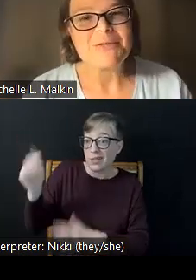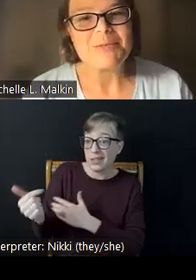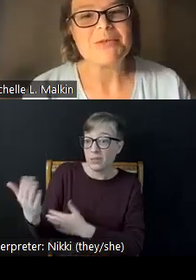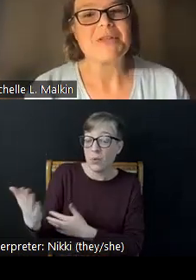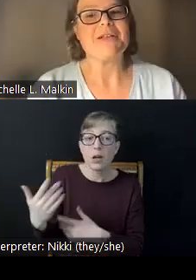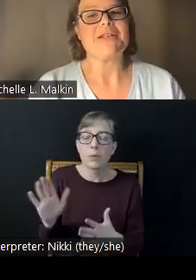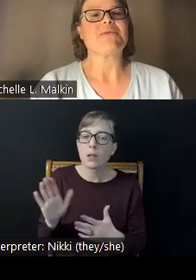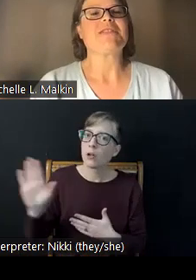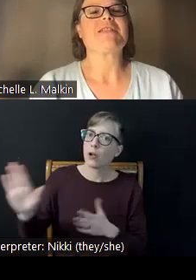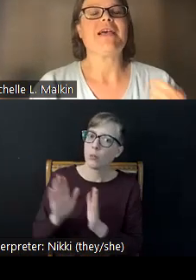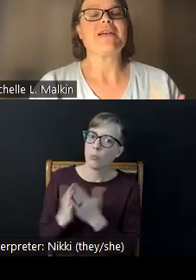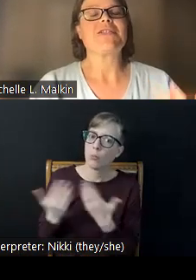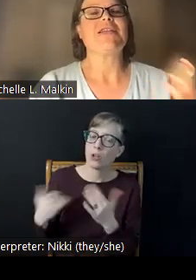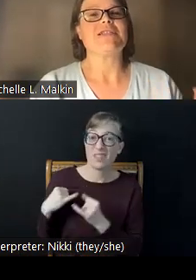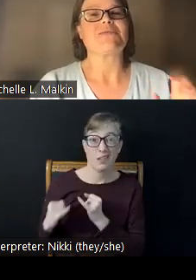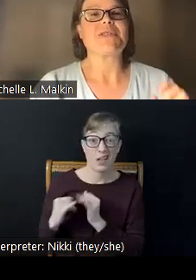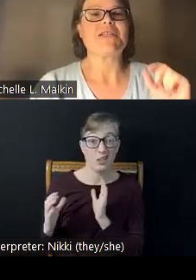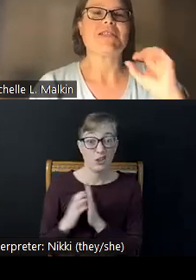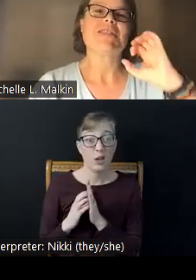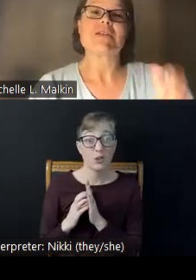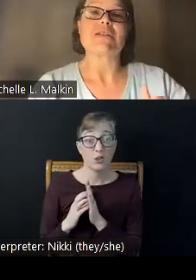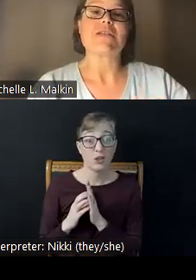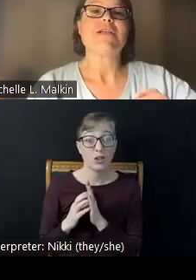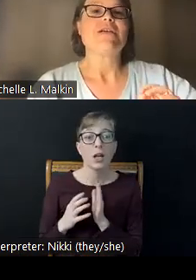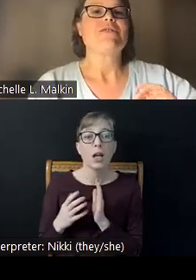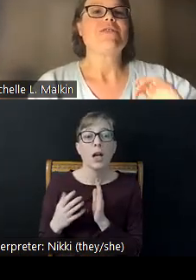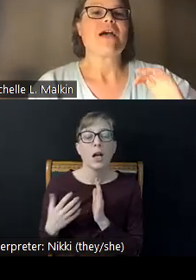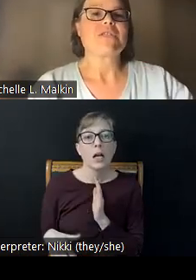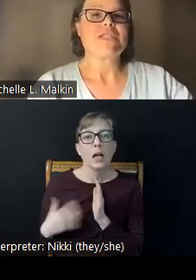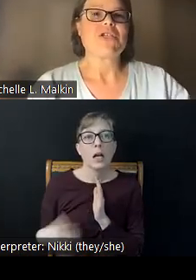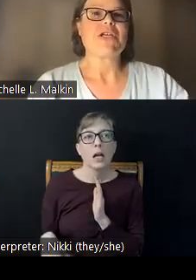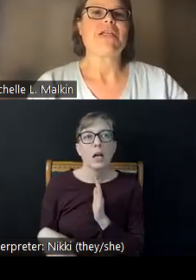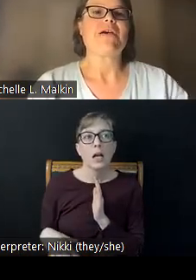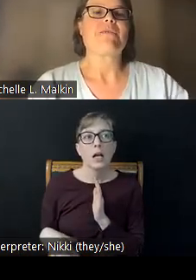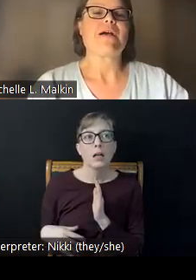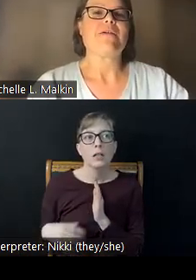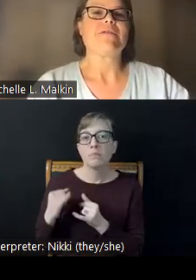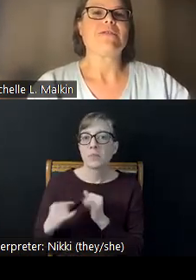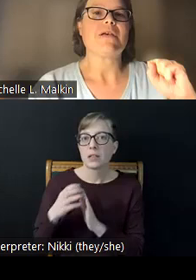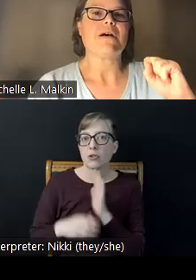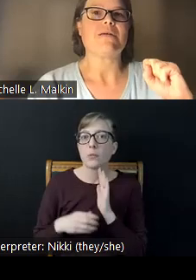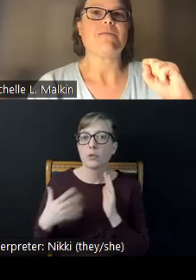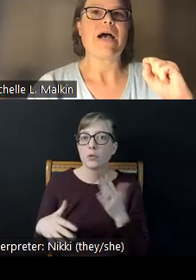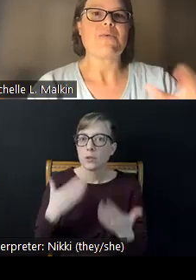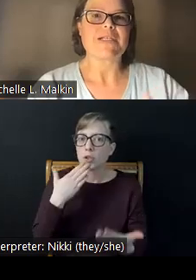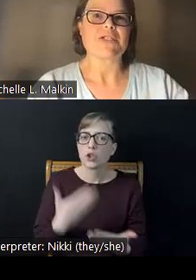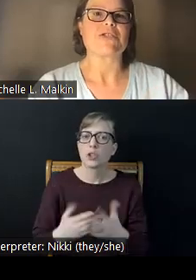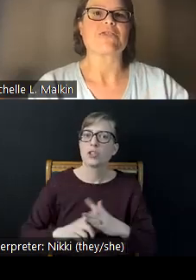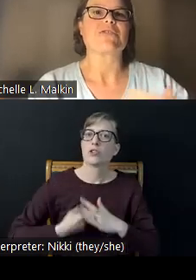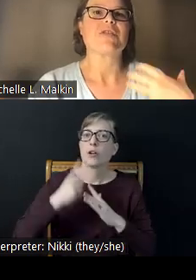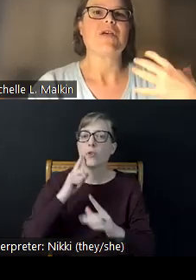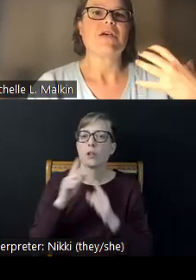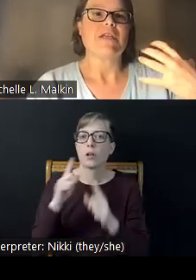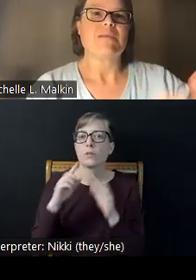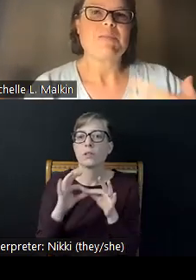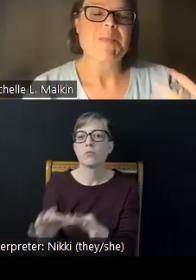chapter of her book with Alyssa Wilson actually is a really good start to the conversation around how